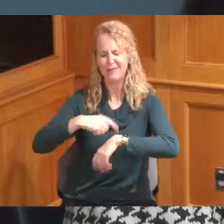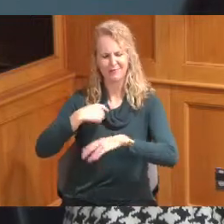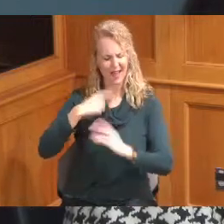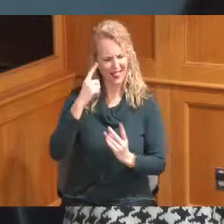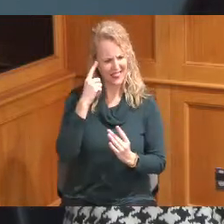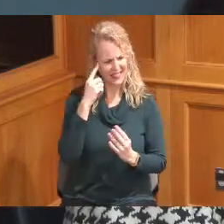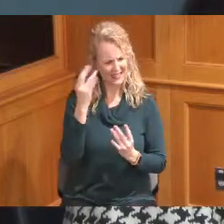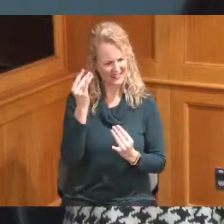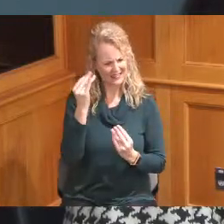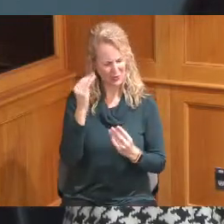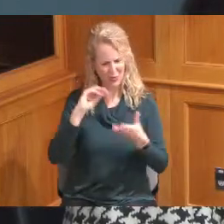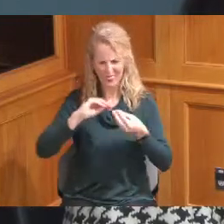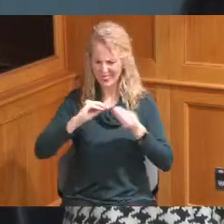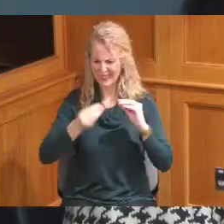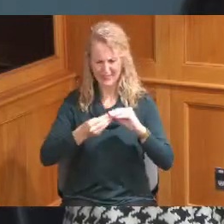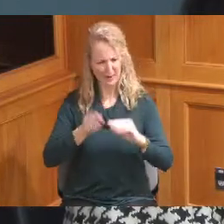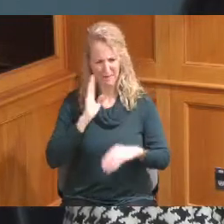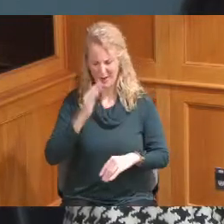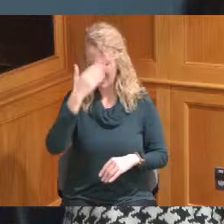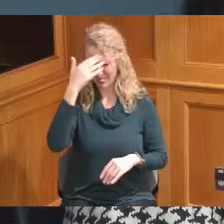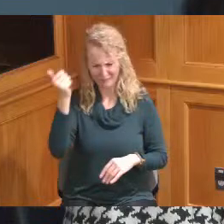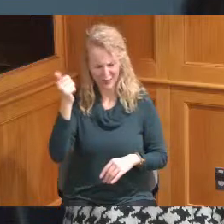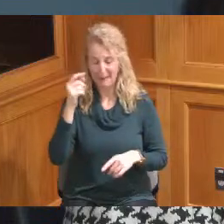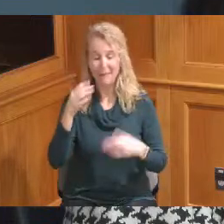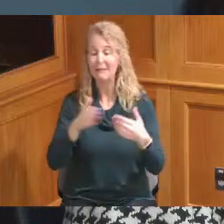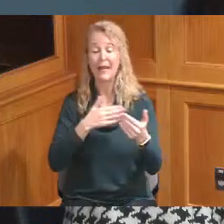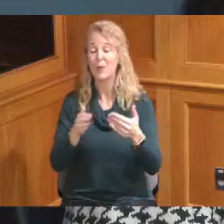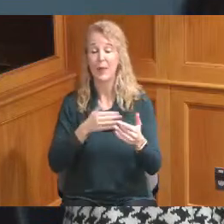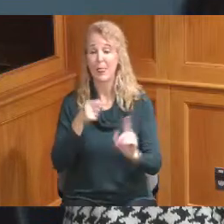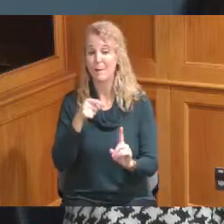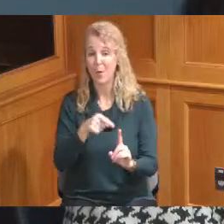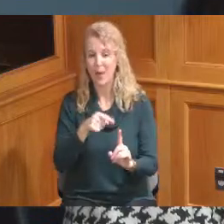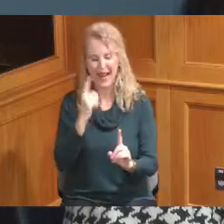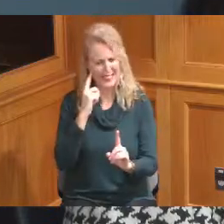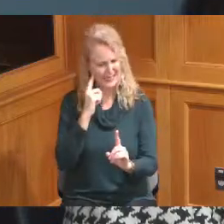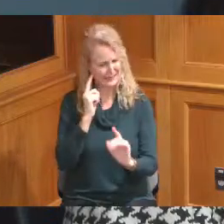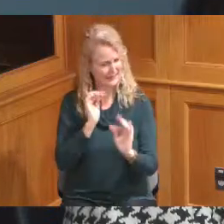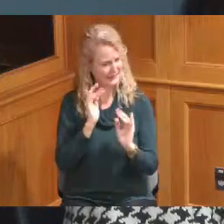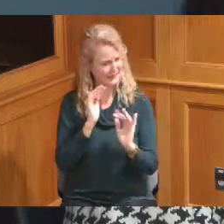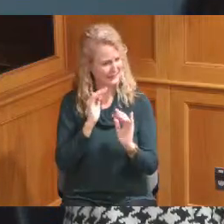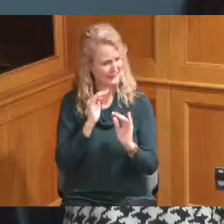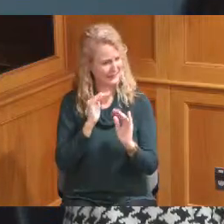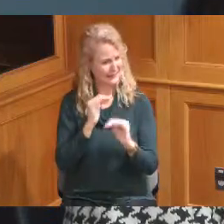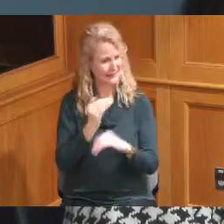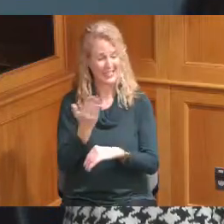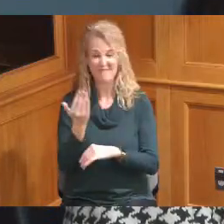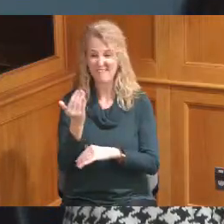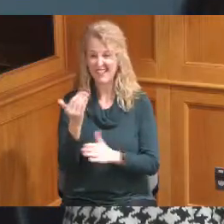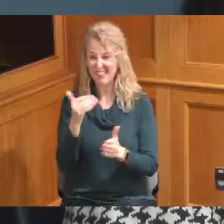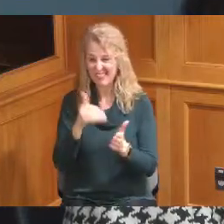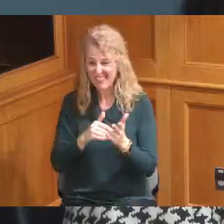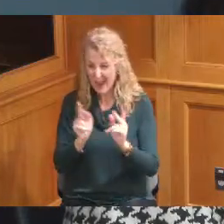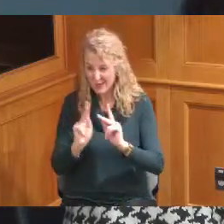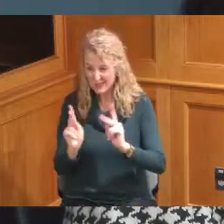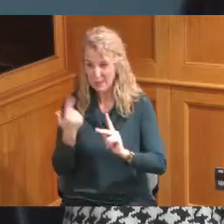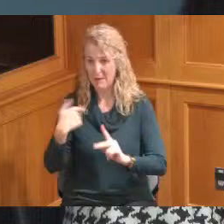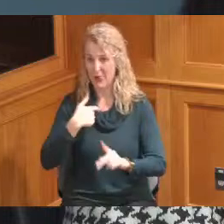don't want to quote the number because Alice is not here, but I want to say 15,000 people we've